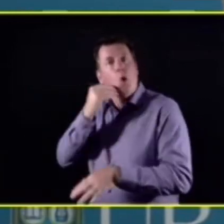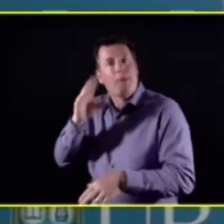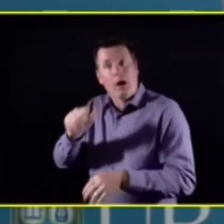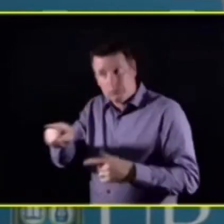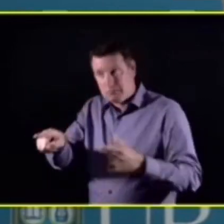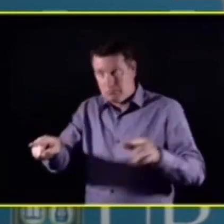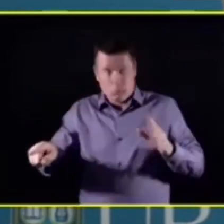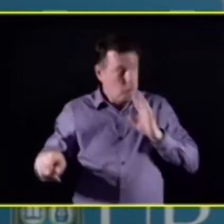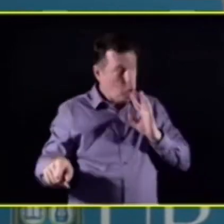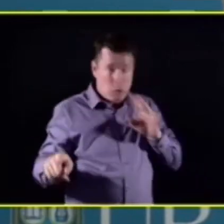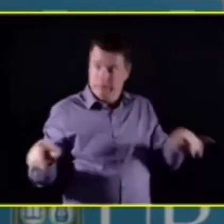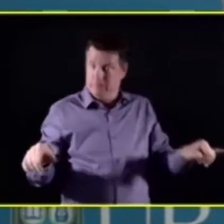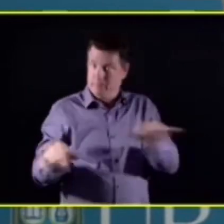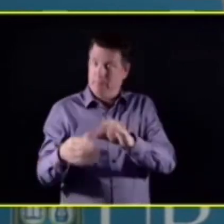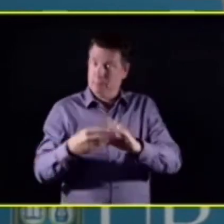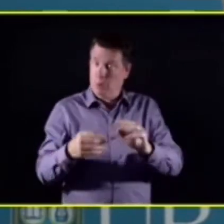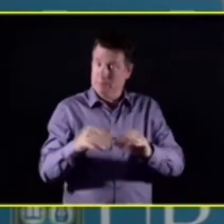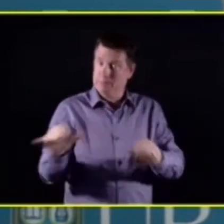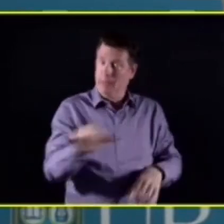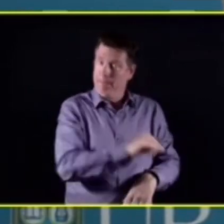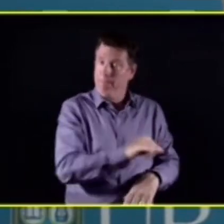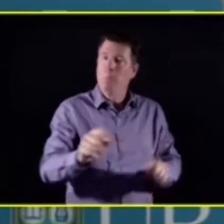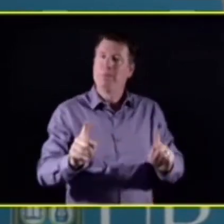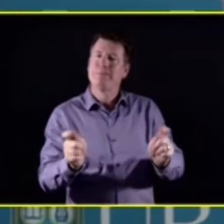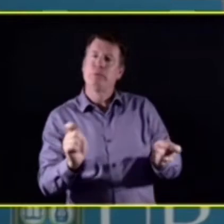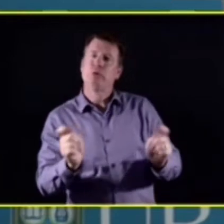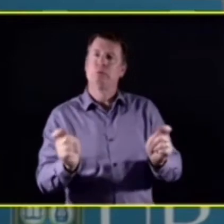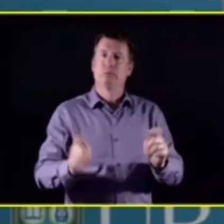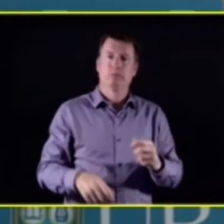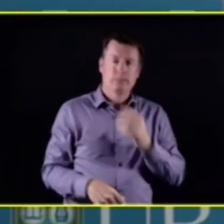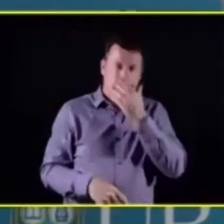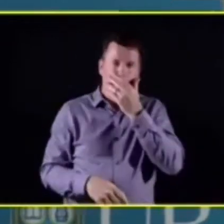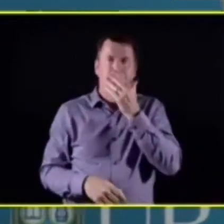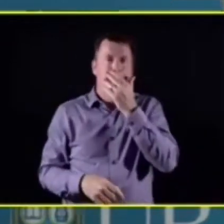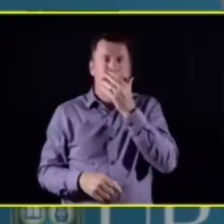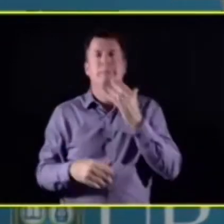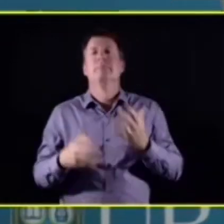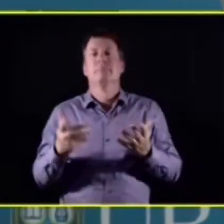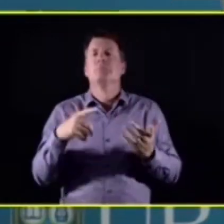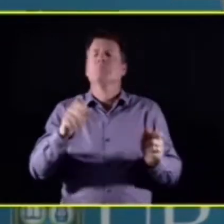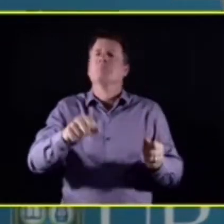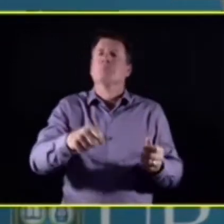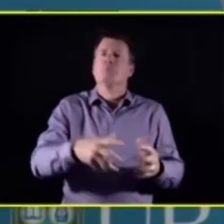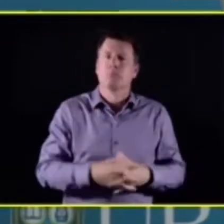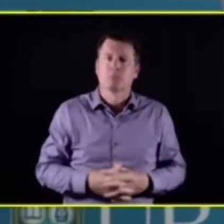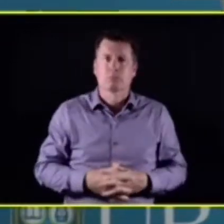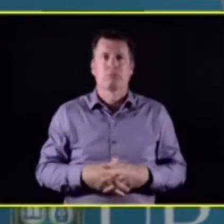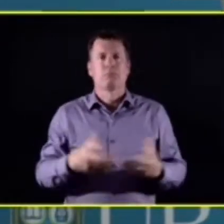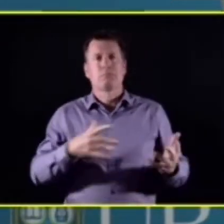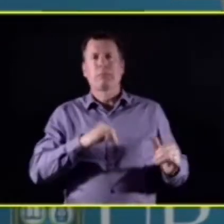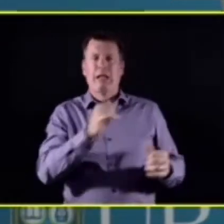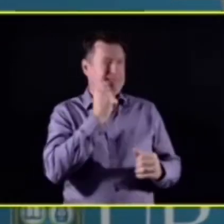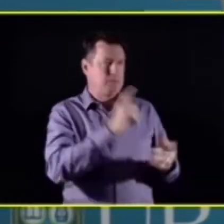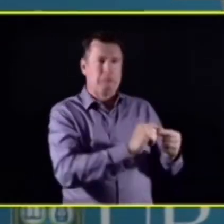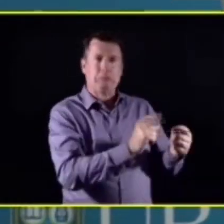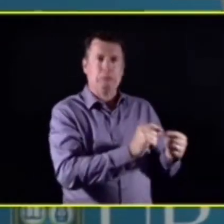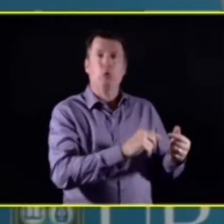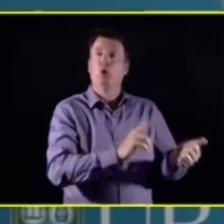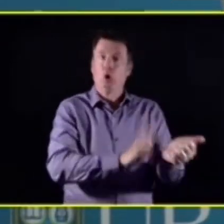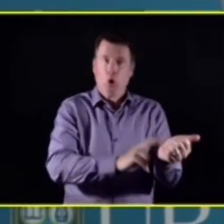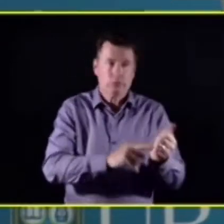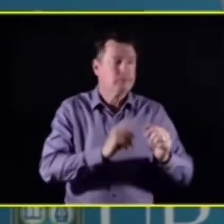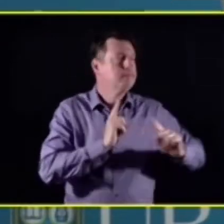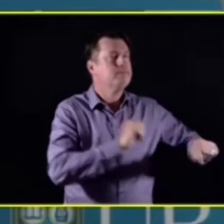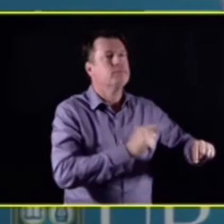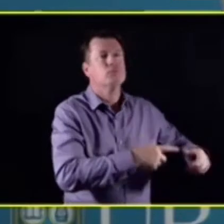hospital, nursing is really important in the beginning just to monitor them medically, but therapy is also